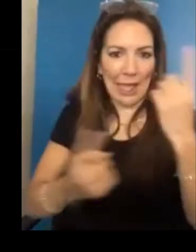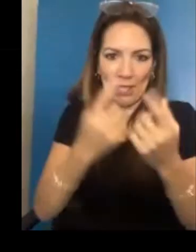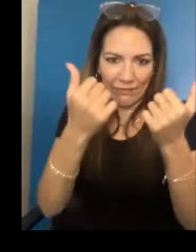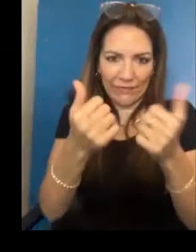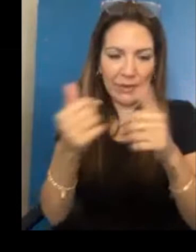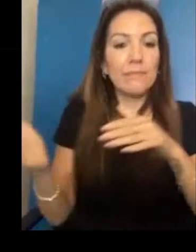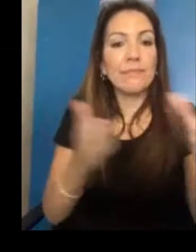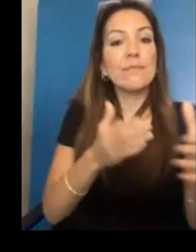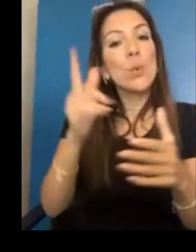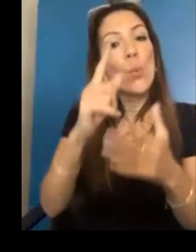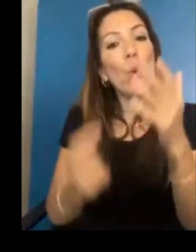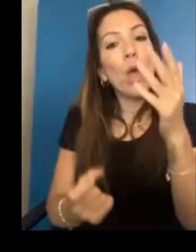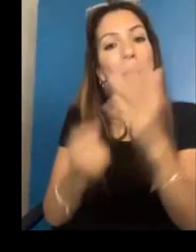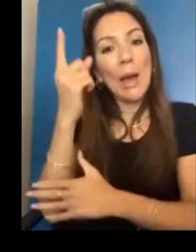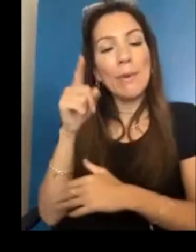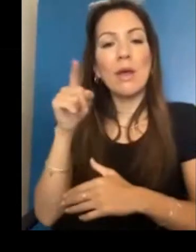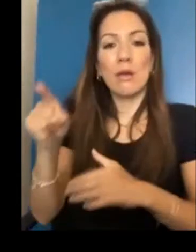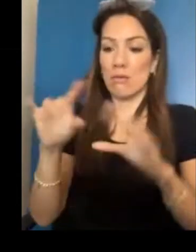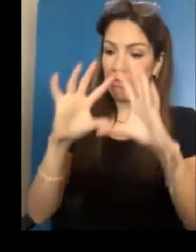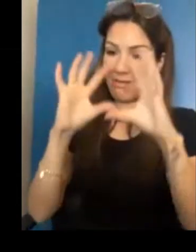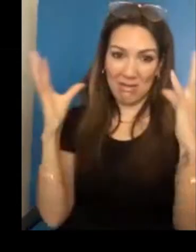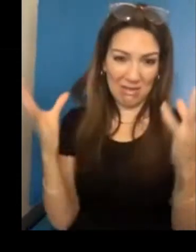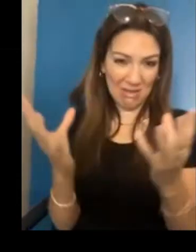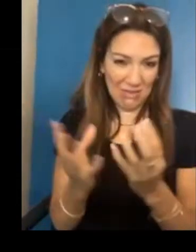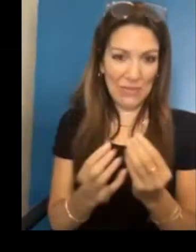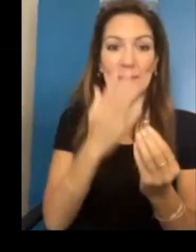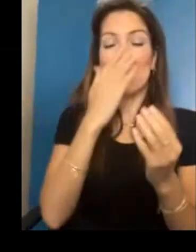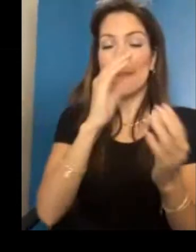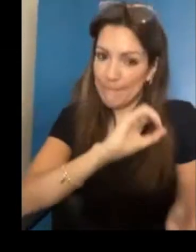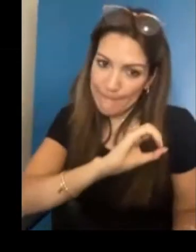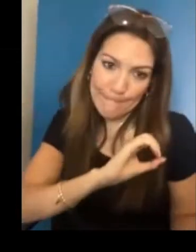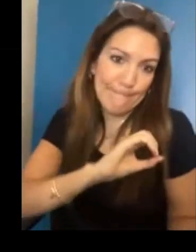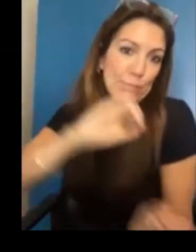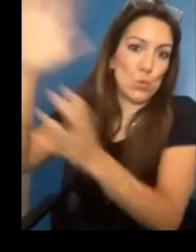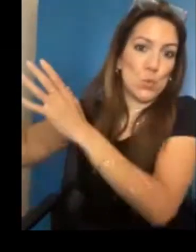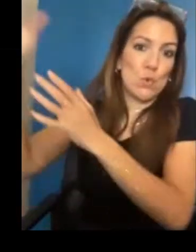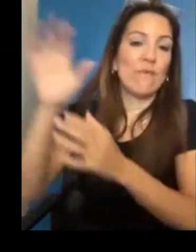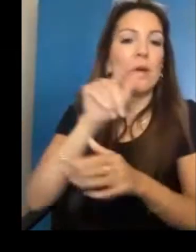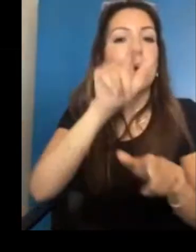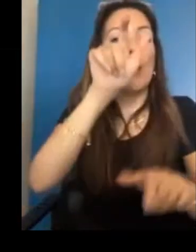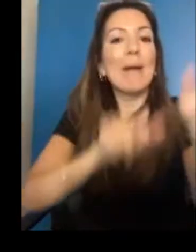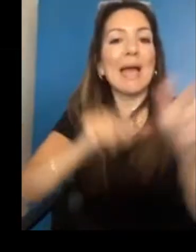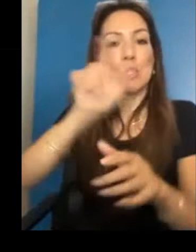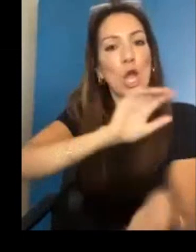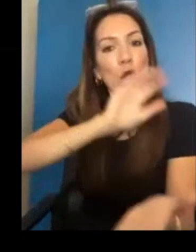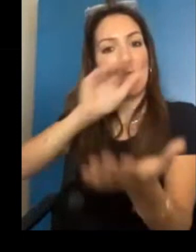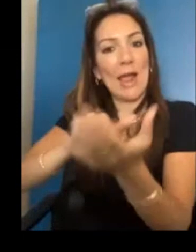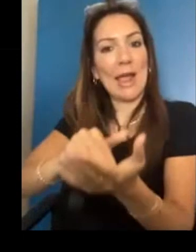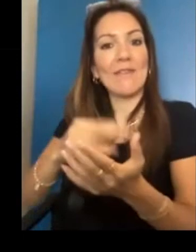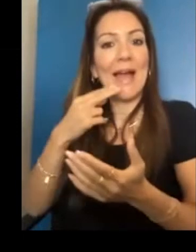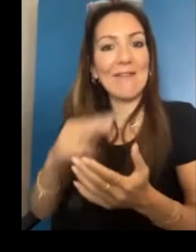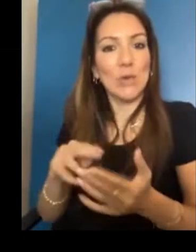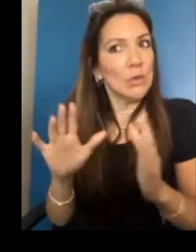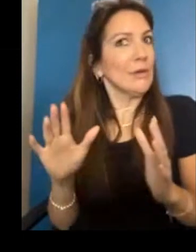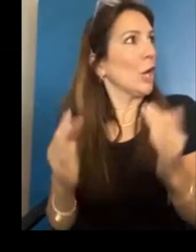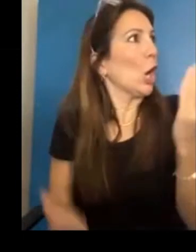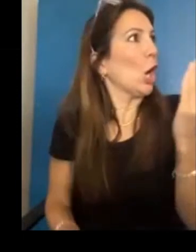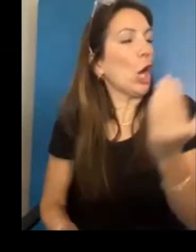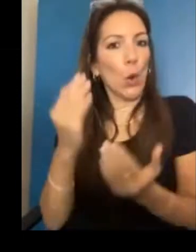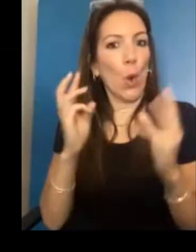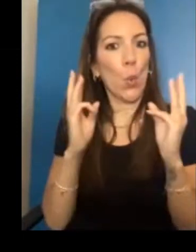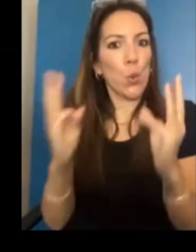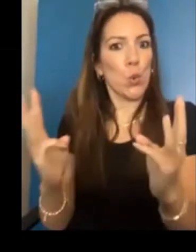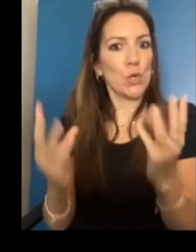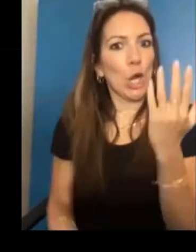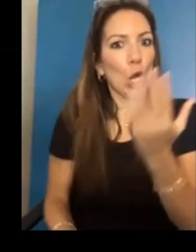What will happen is everything will be moved over, and then patients will arrive in the afternoon in the new ward, and they will be able to